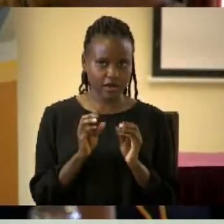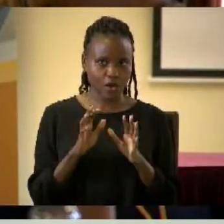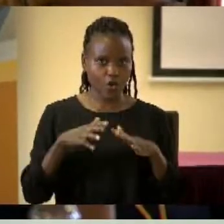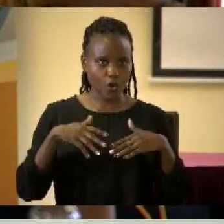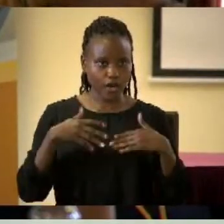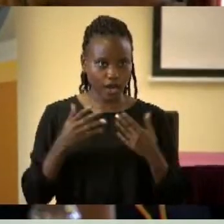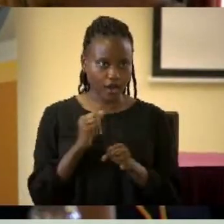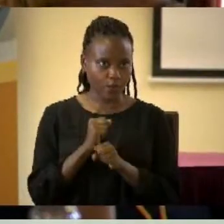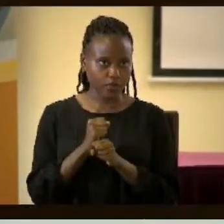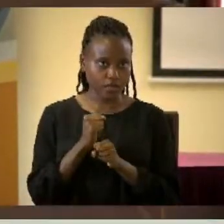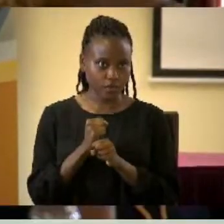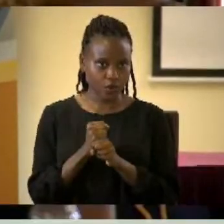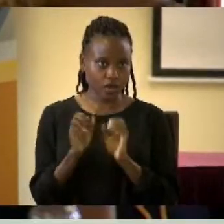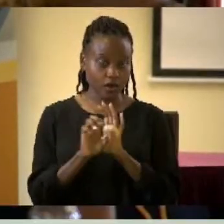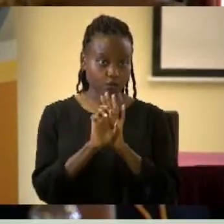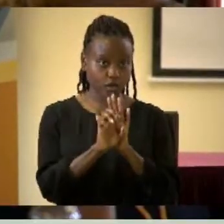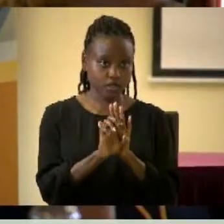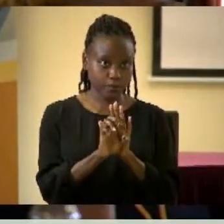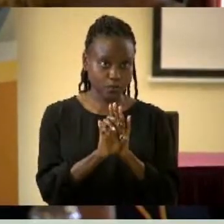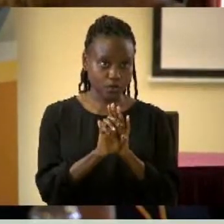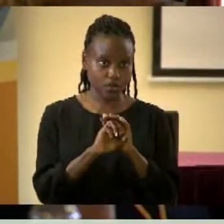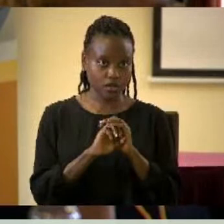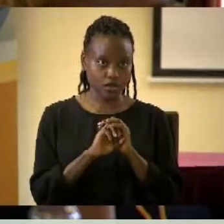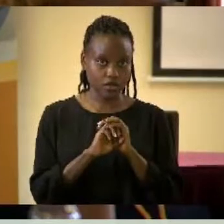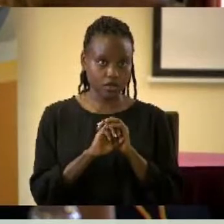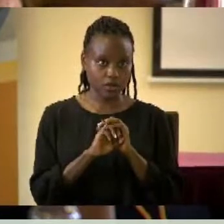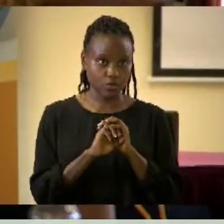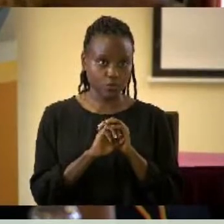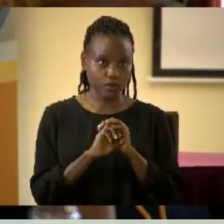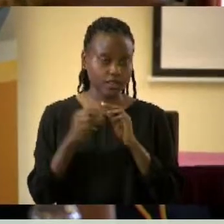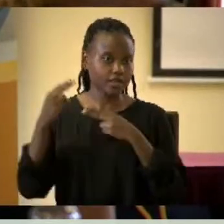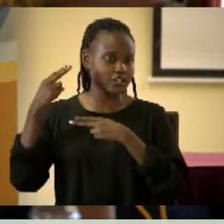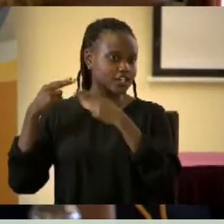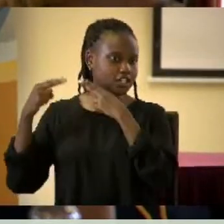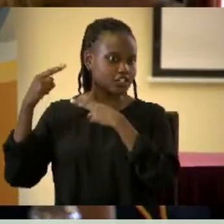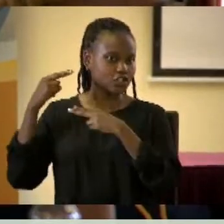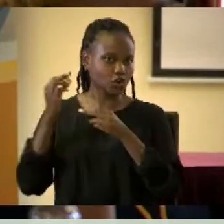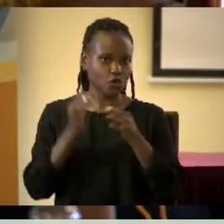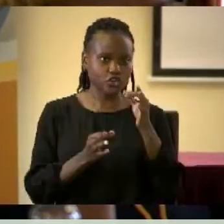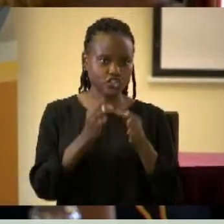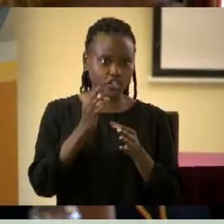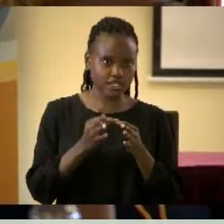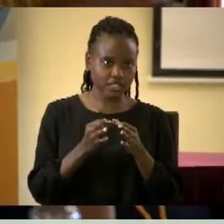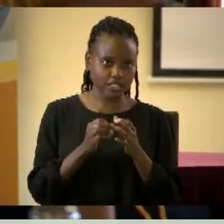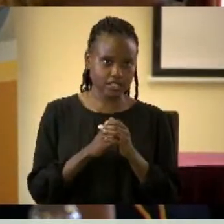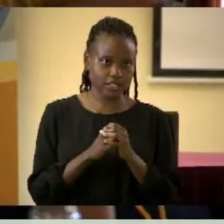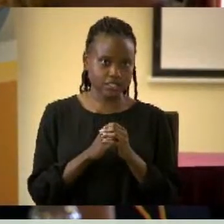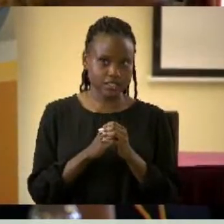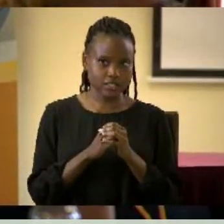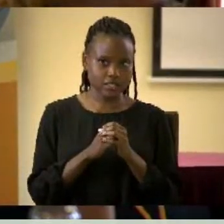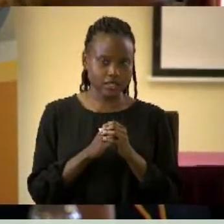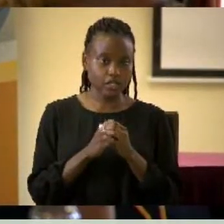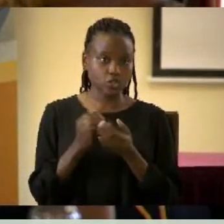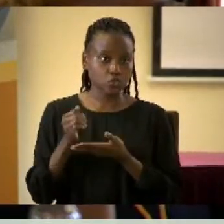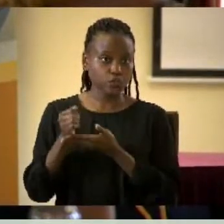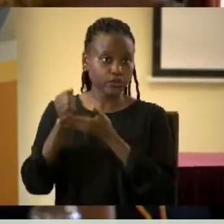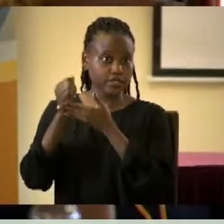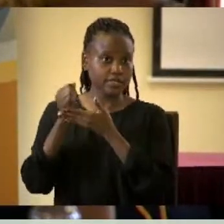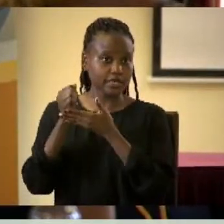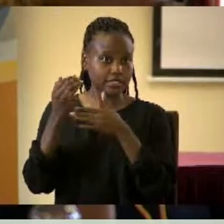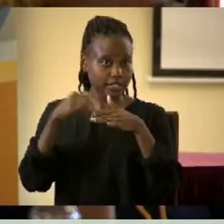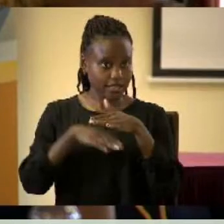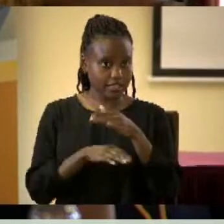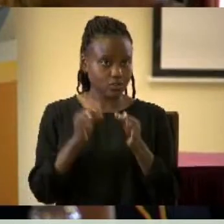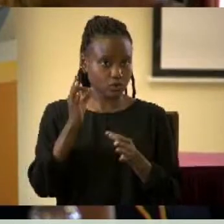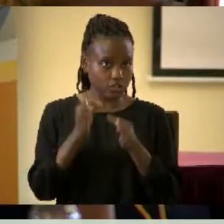we can work, for instance, with traditional justice mechanisms to facilitate access to justice